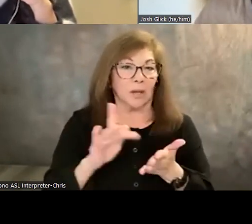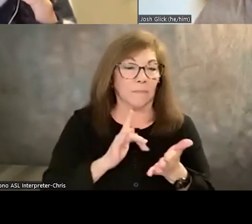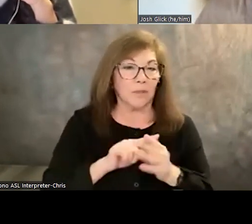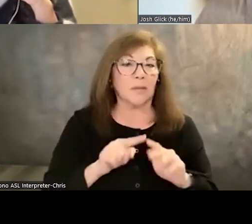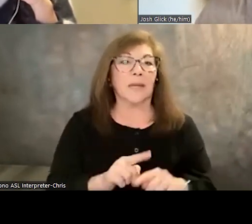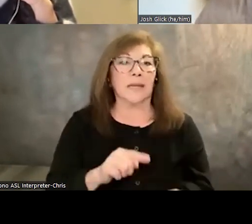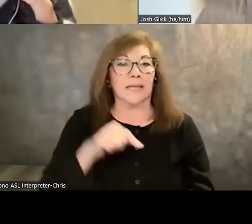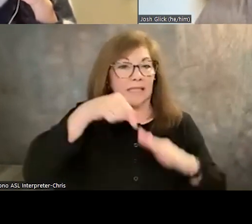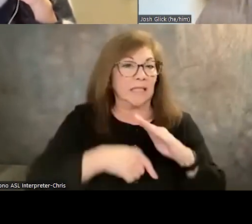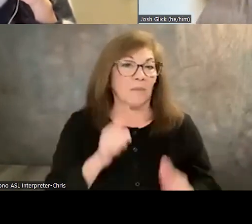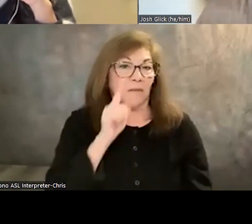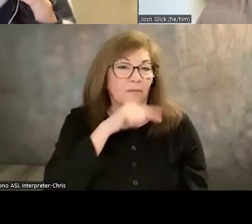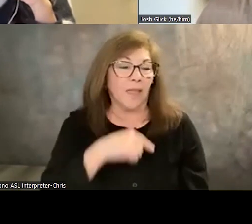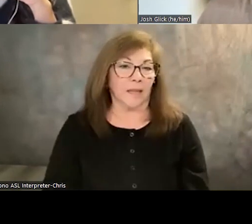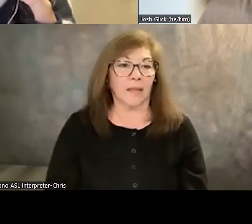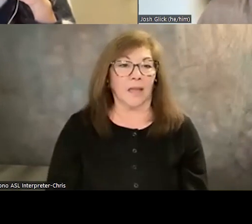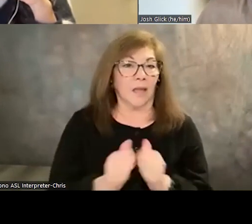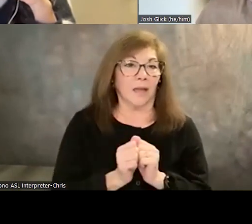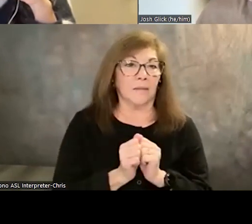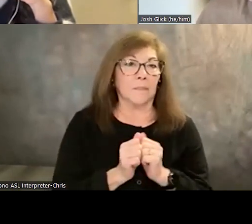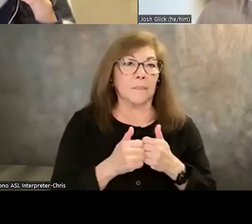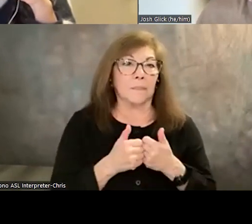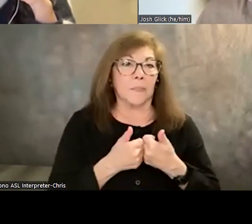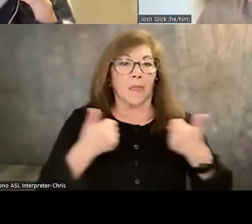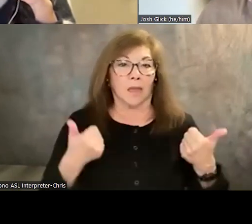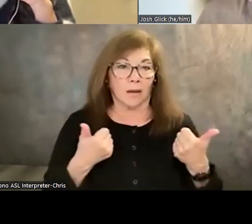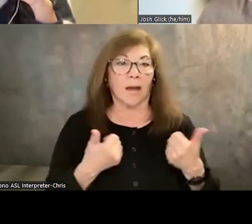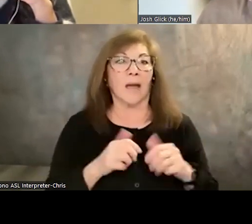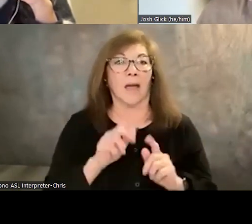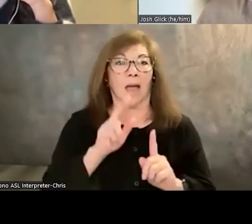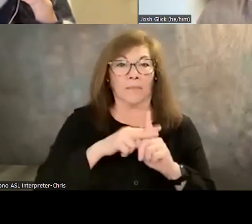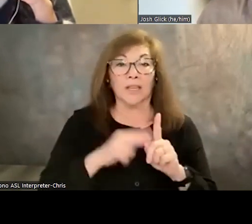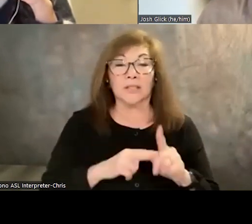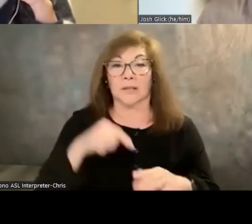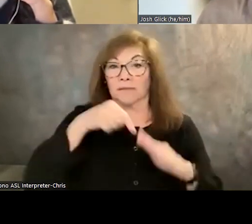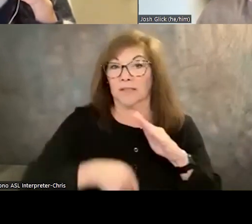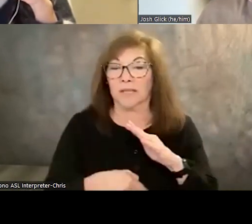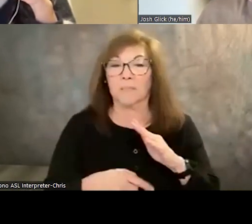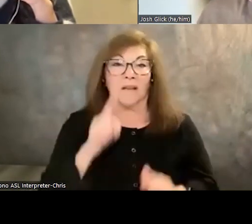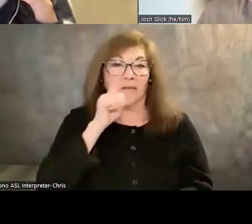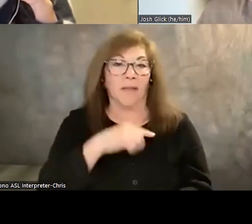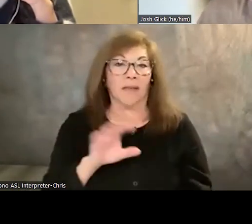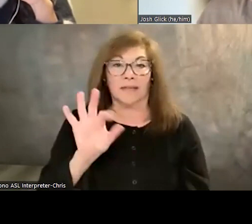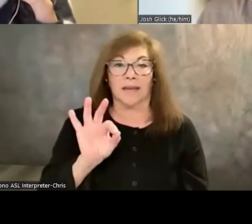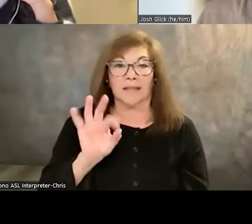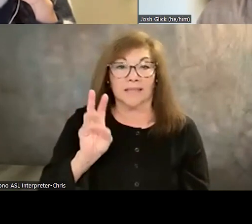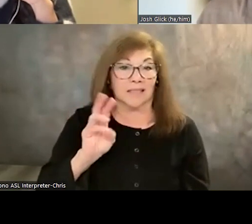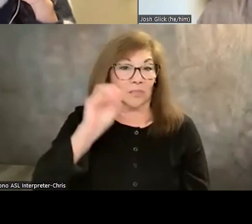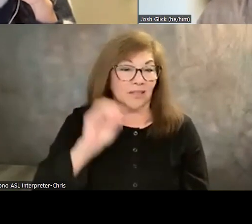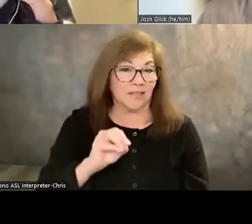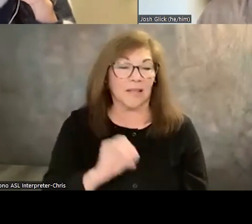know, far and away the most predominant application of deepfakes, and 96% of the time is